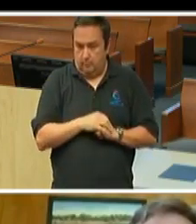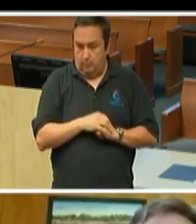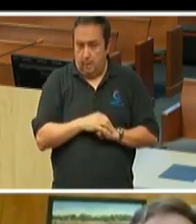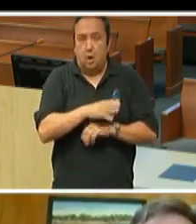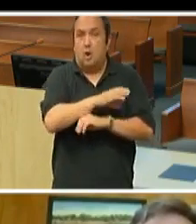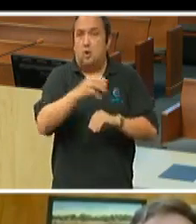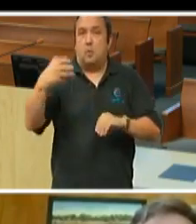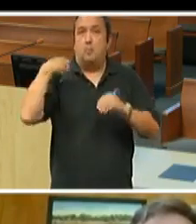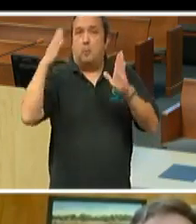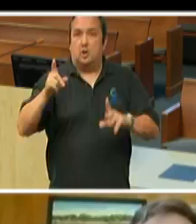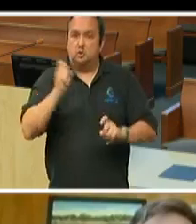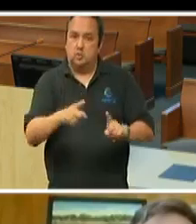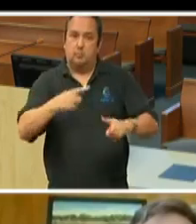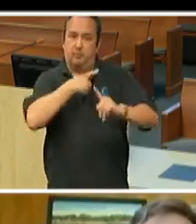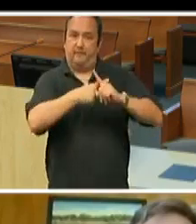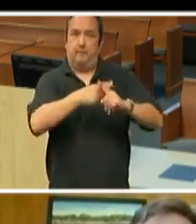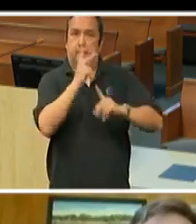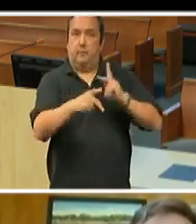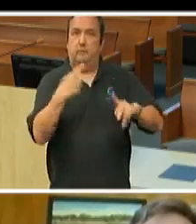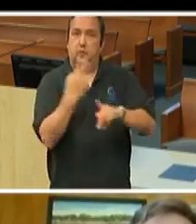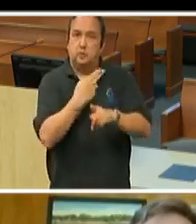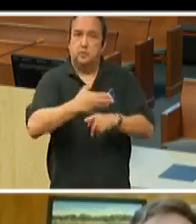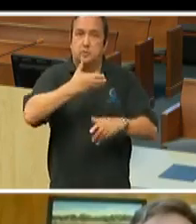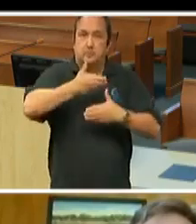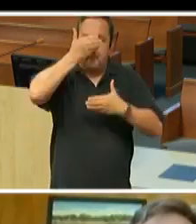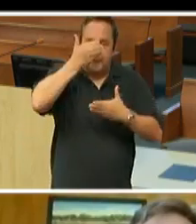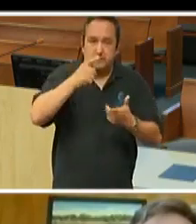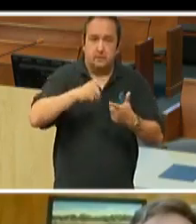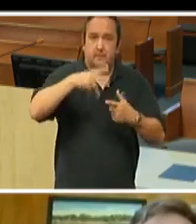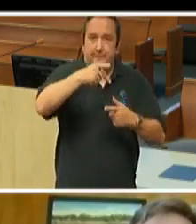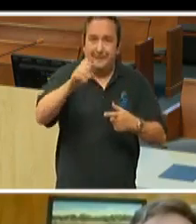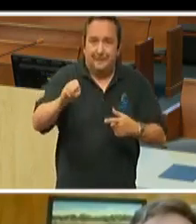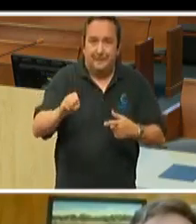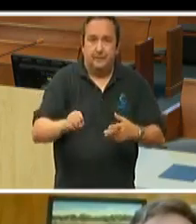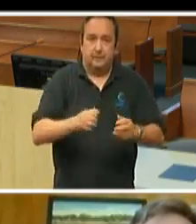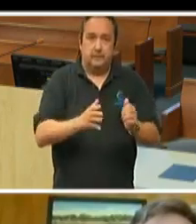gear, including face masks,